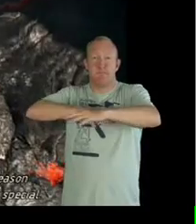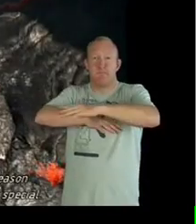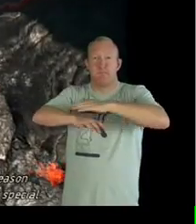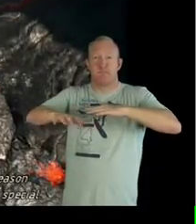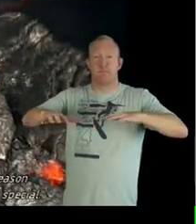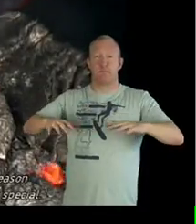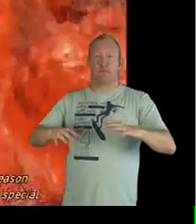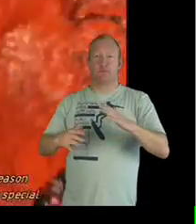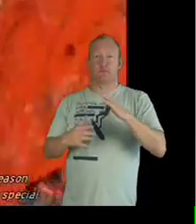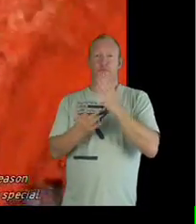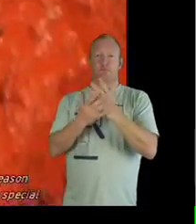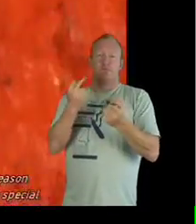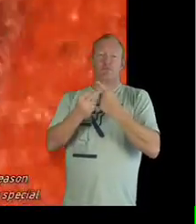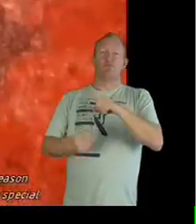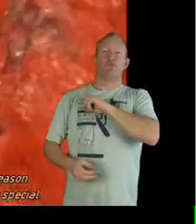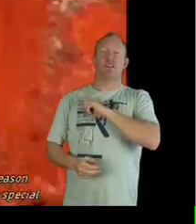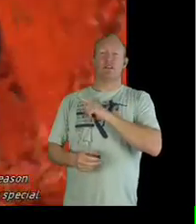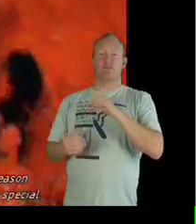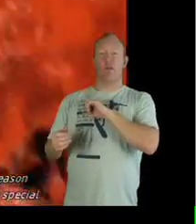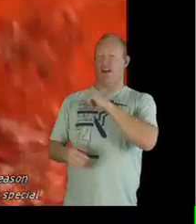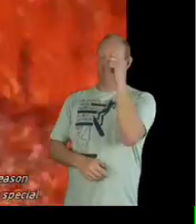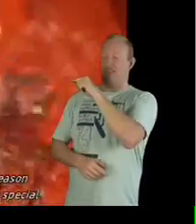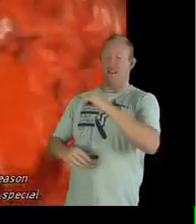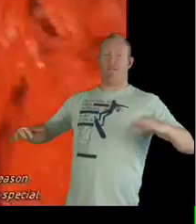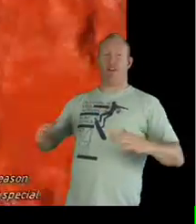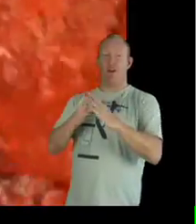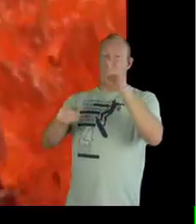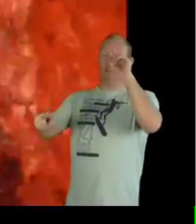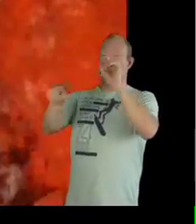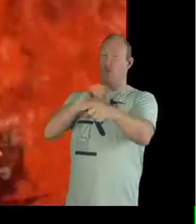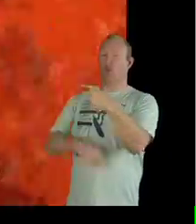But there's another reason why this volcano is very special.